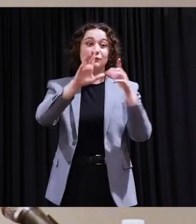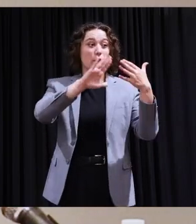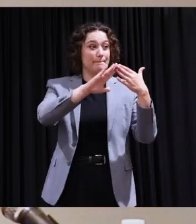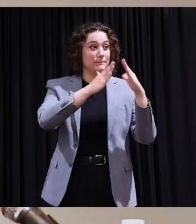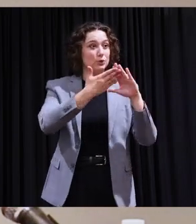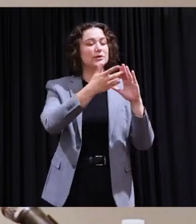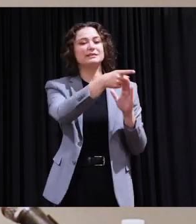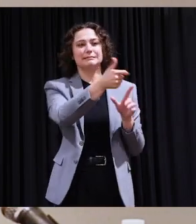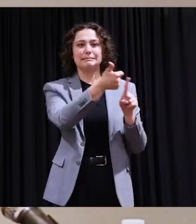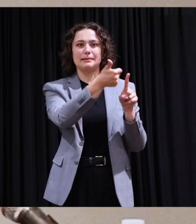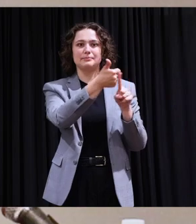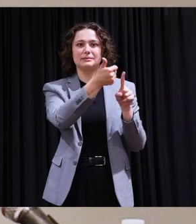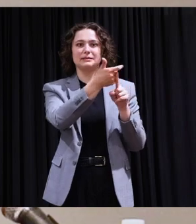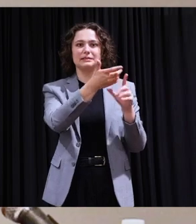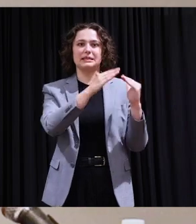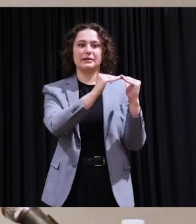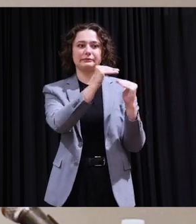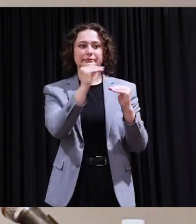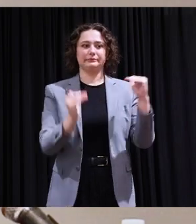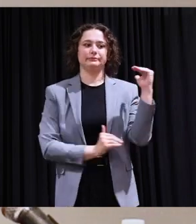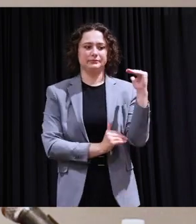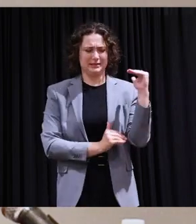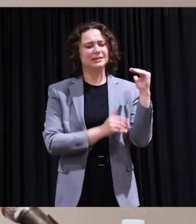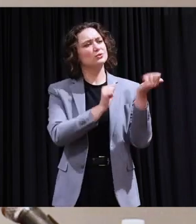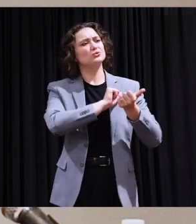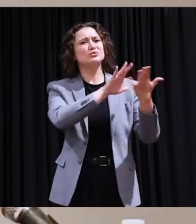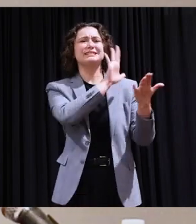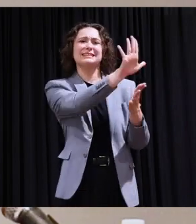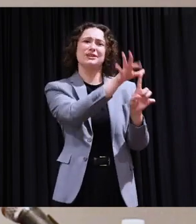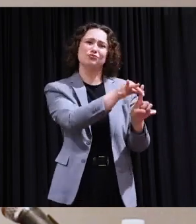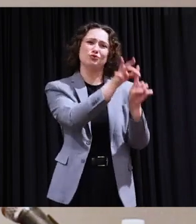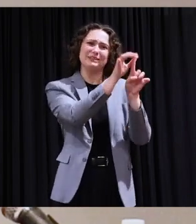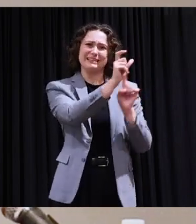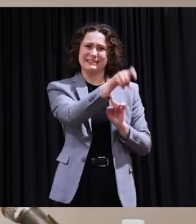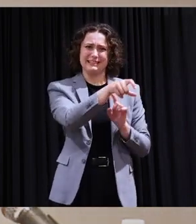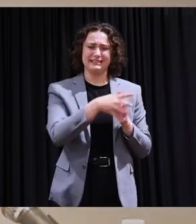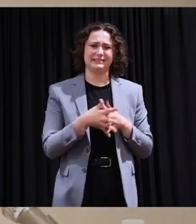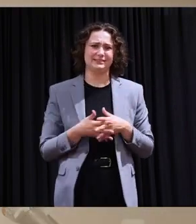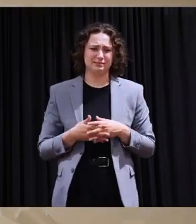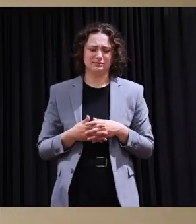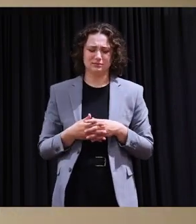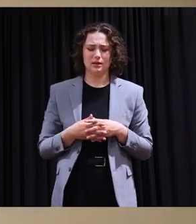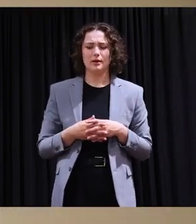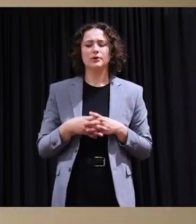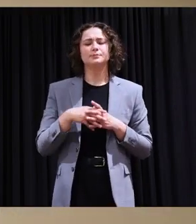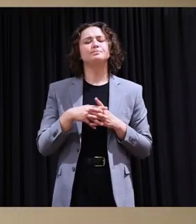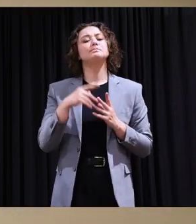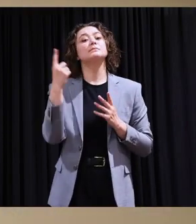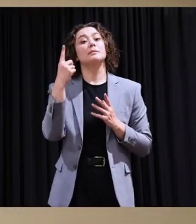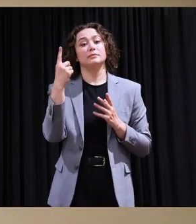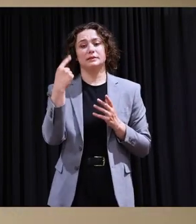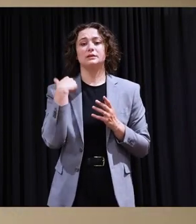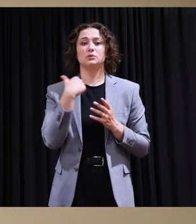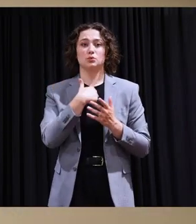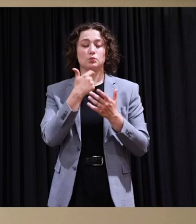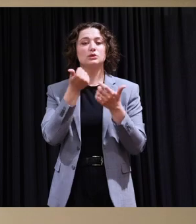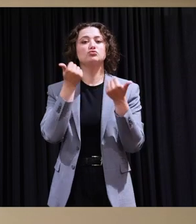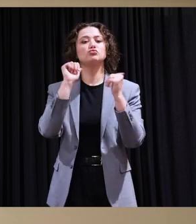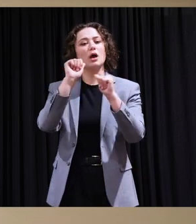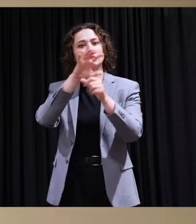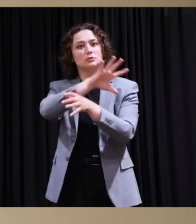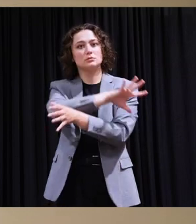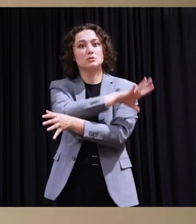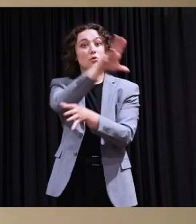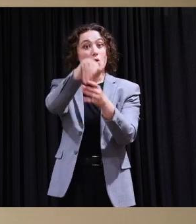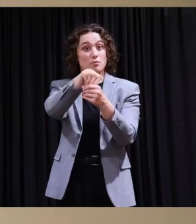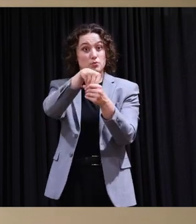their individual and unique needs for that area. And one of the things that we are working to help incorporate into